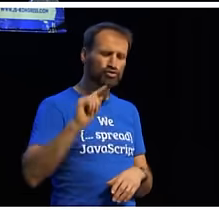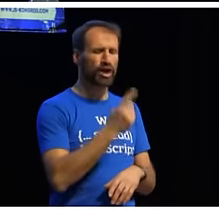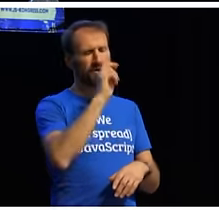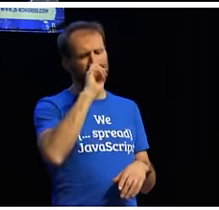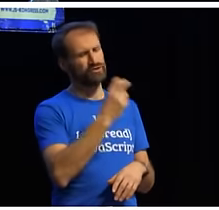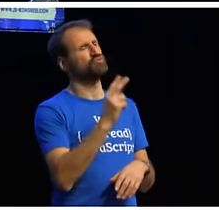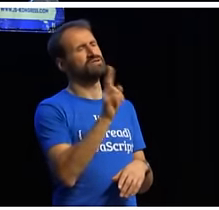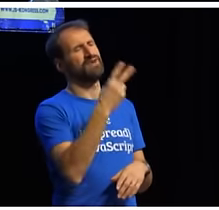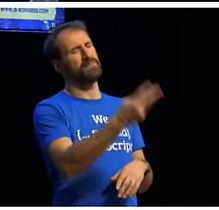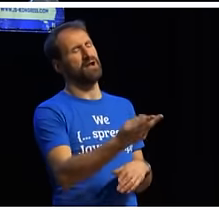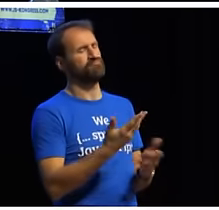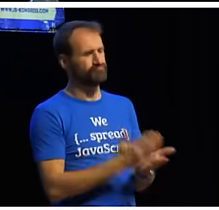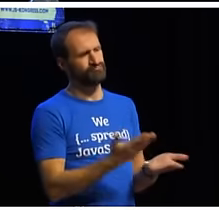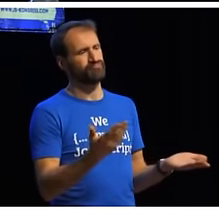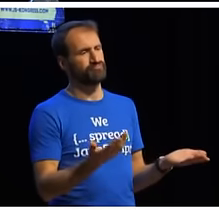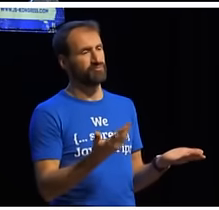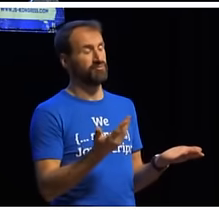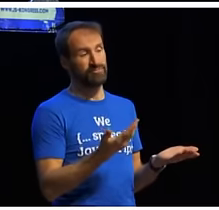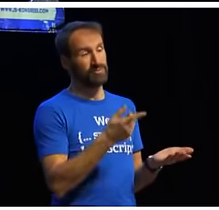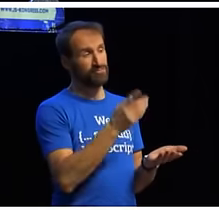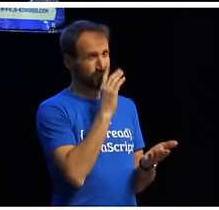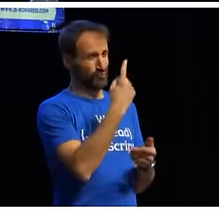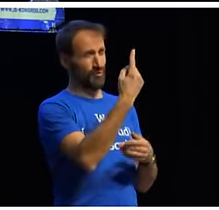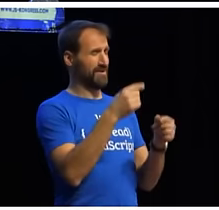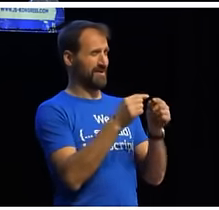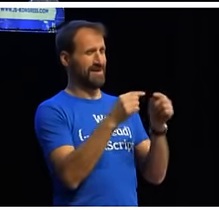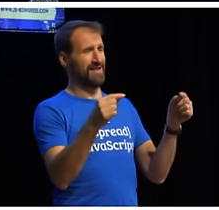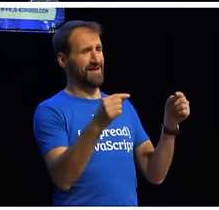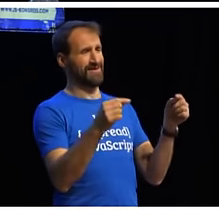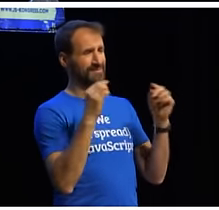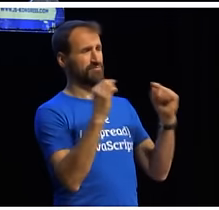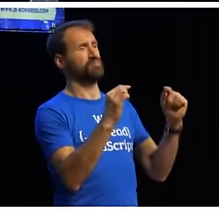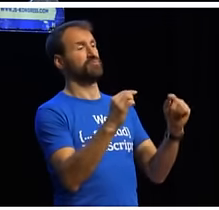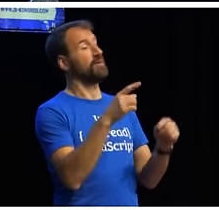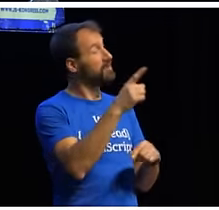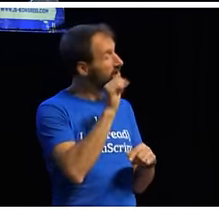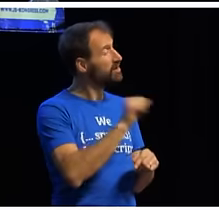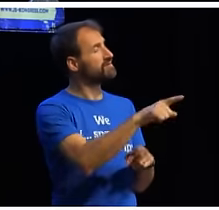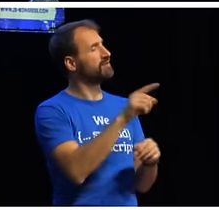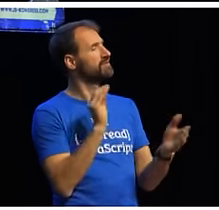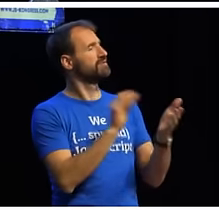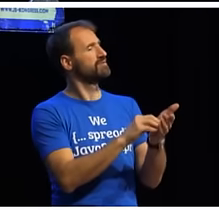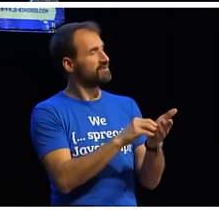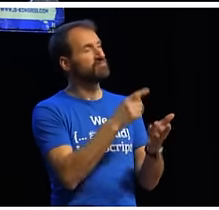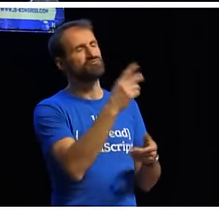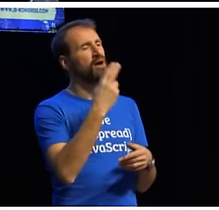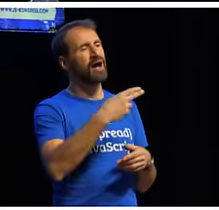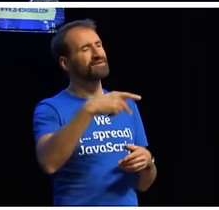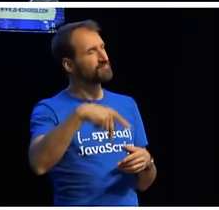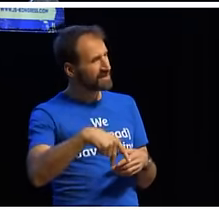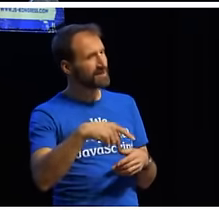times. And it's really just a one-liner. So when this HTTP request